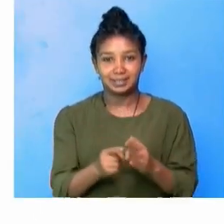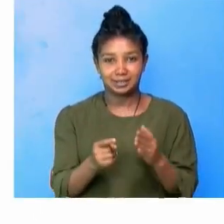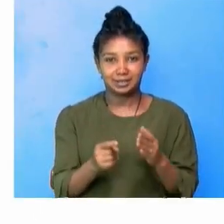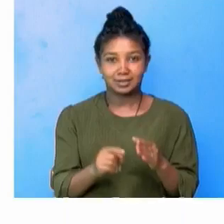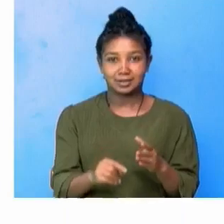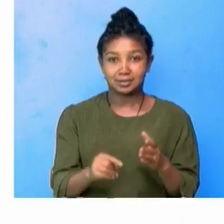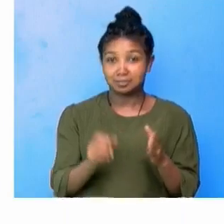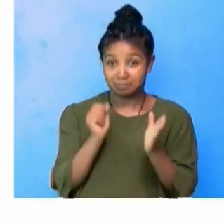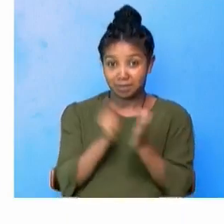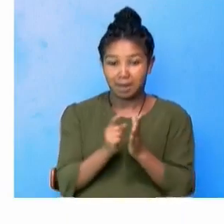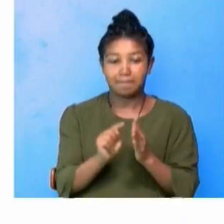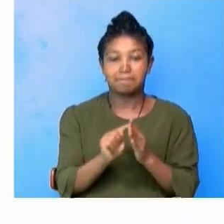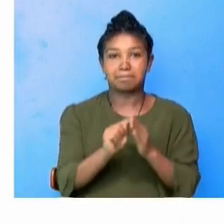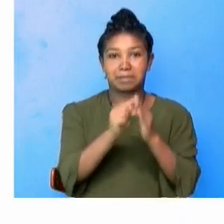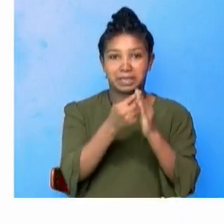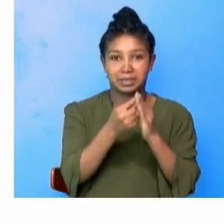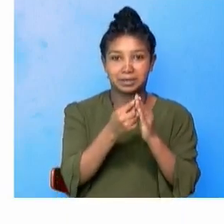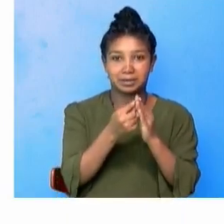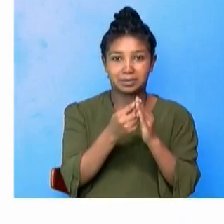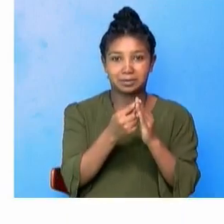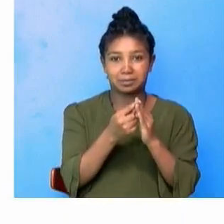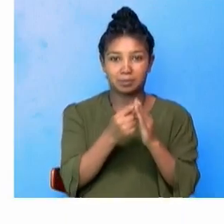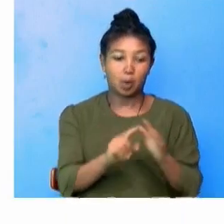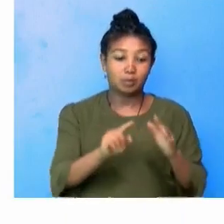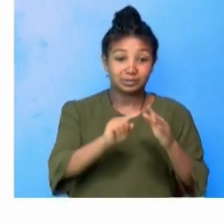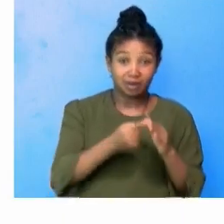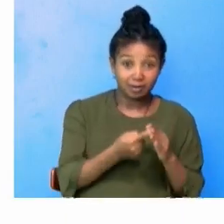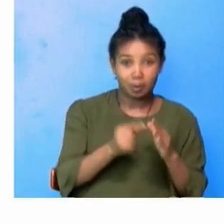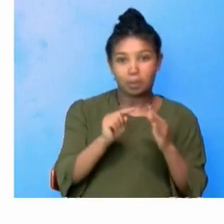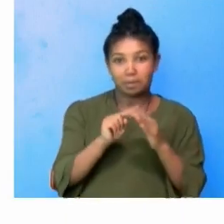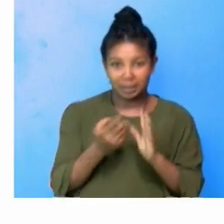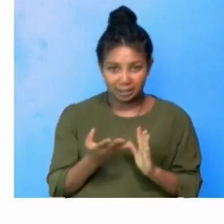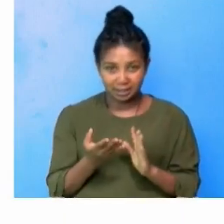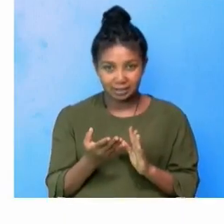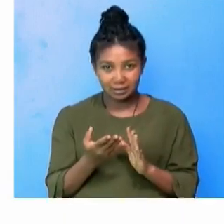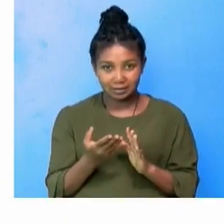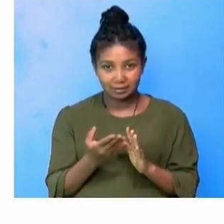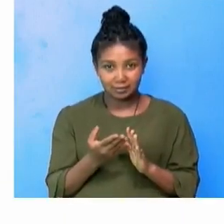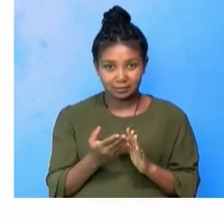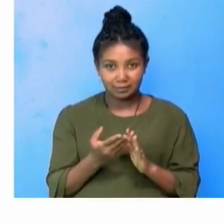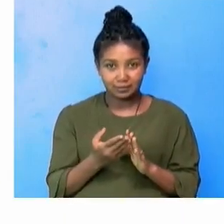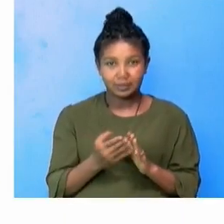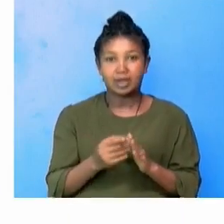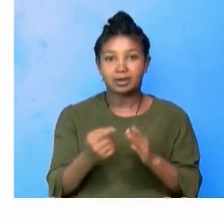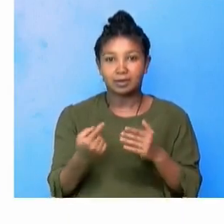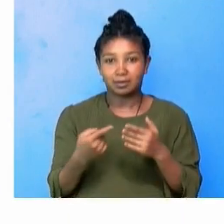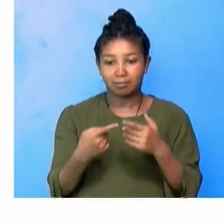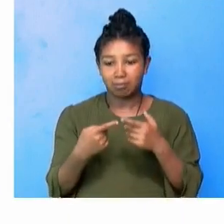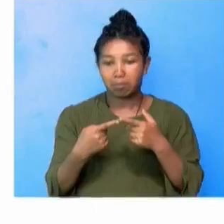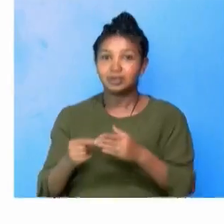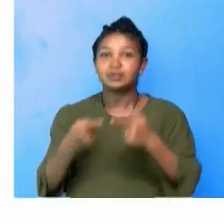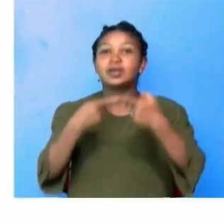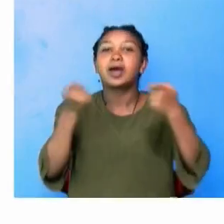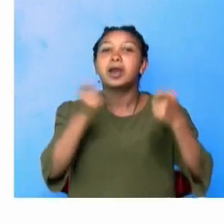Let us say begin, or we can say start, and we can call it this end.